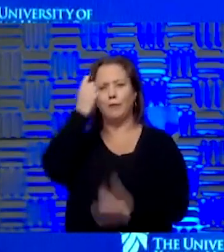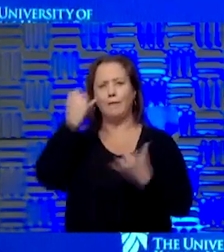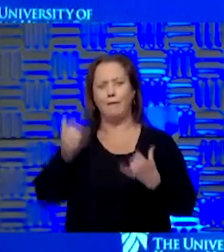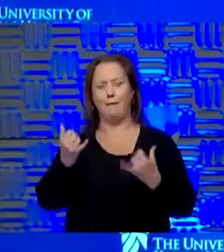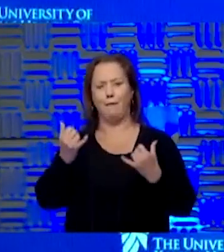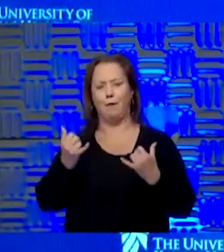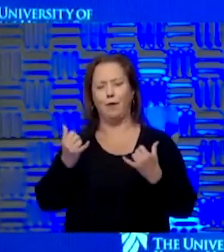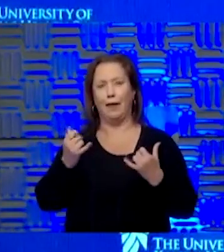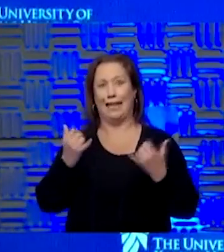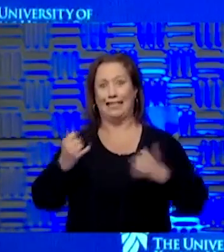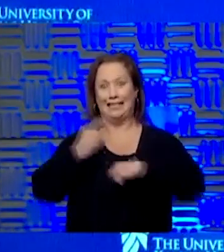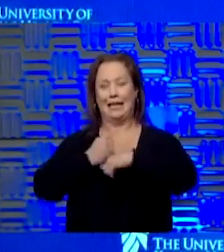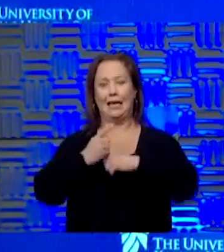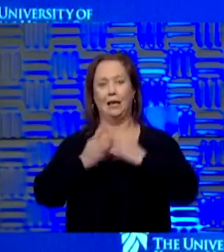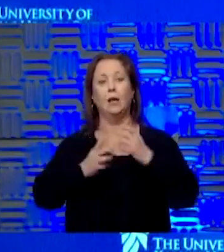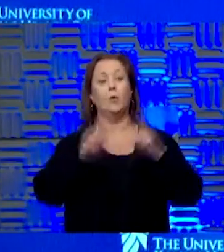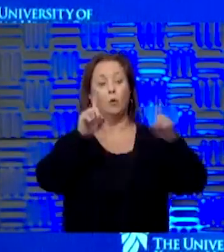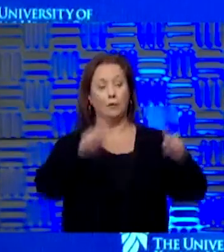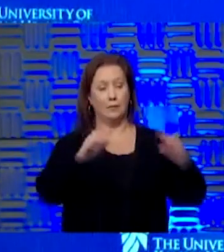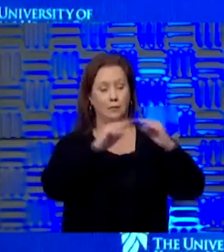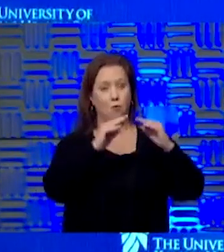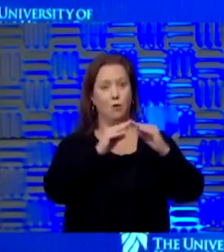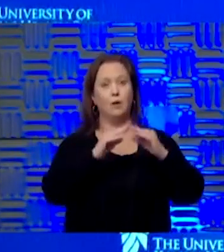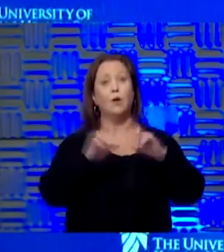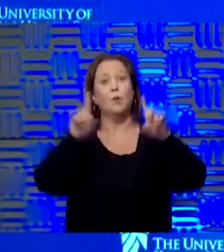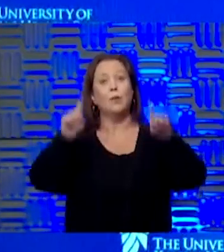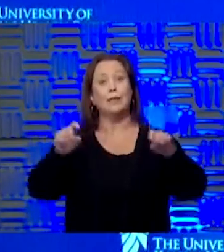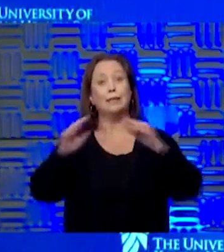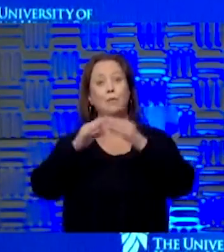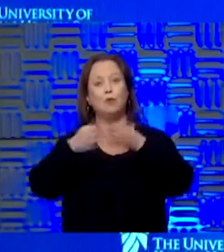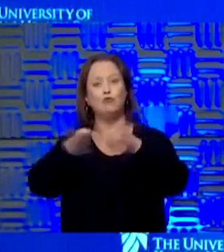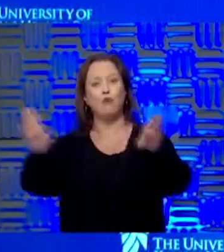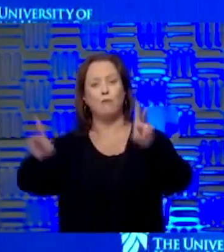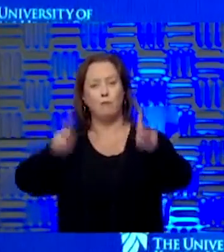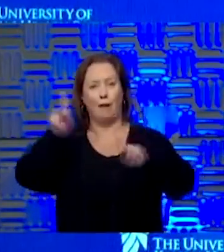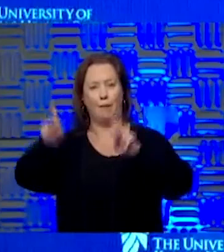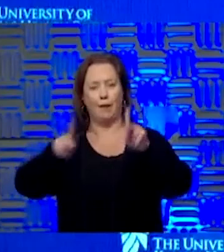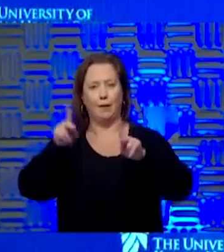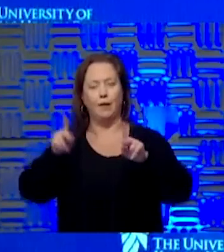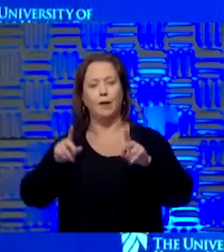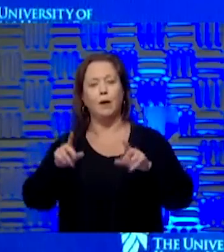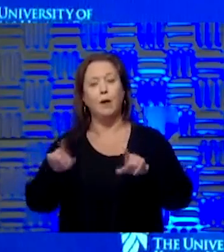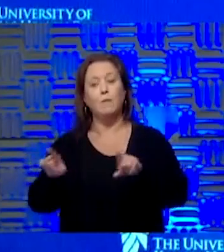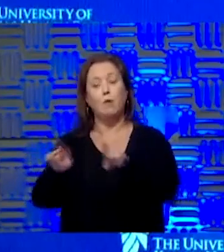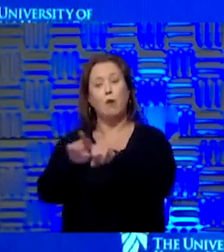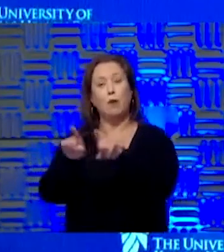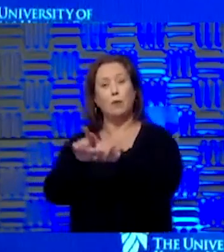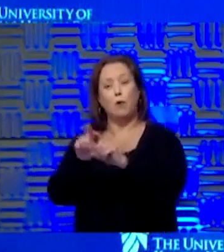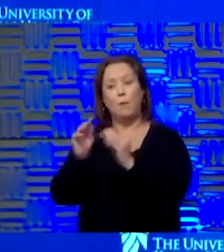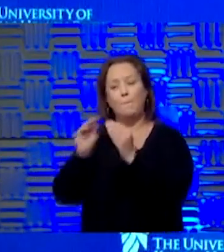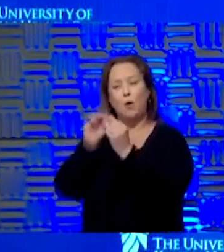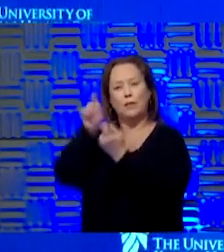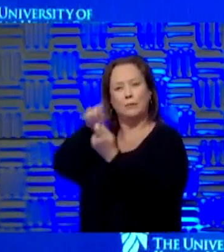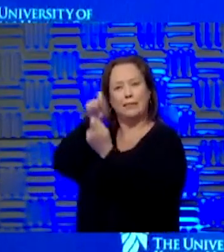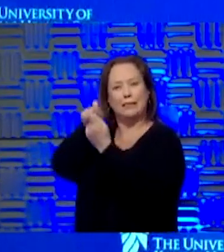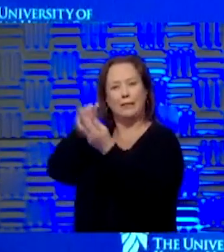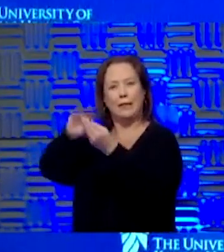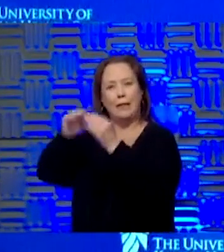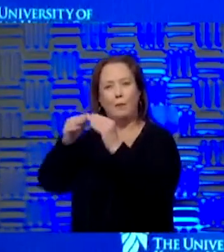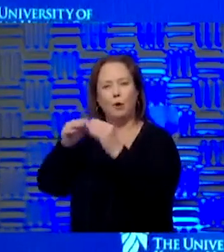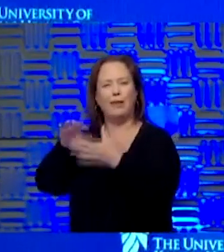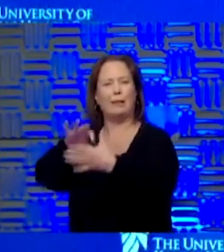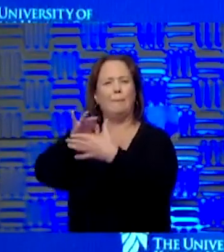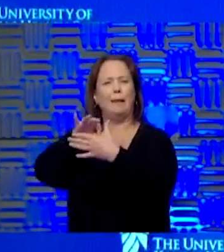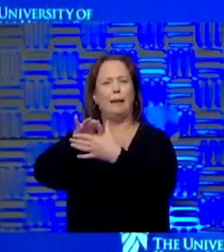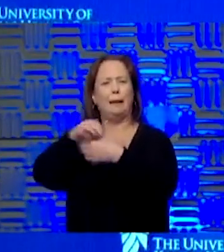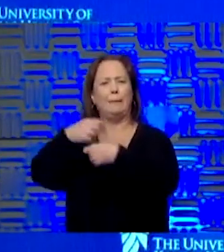today. So we're testing more. We're testing more the general public. But we're also testing more specific populations, be it a meatpacking